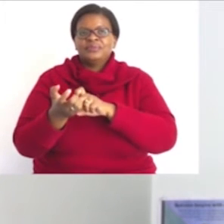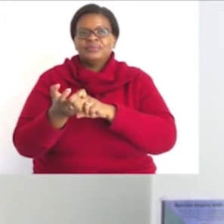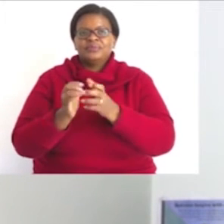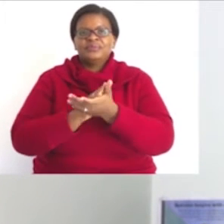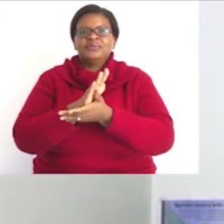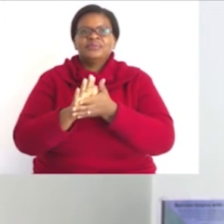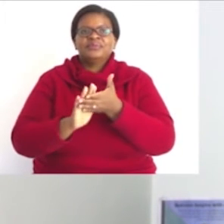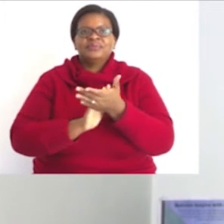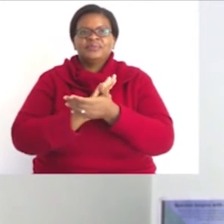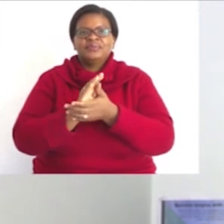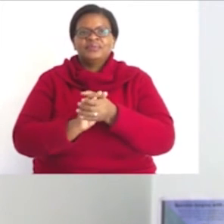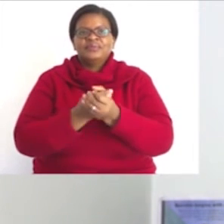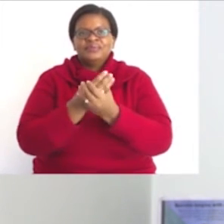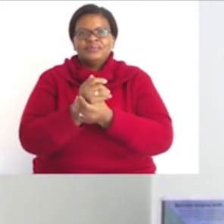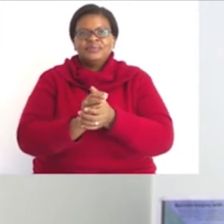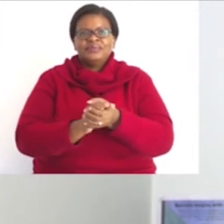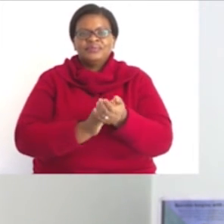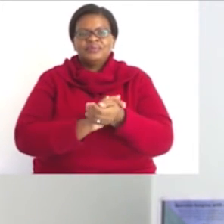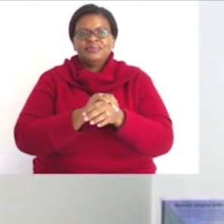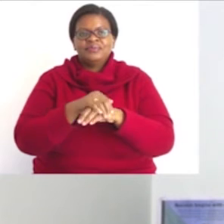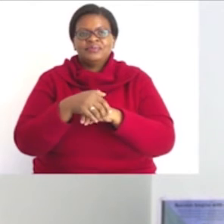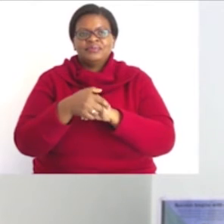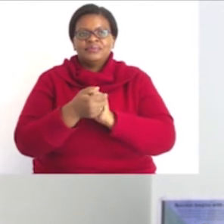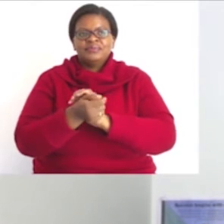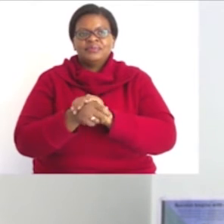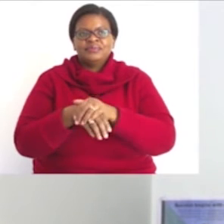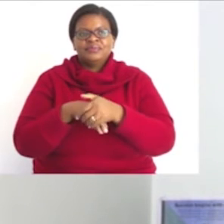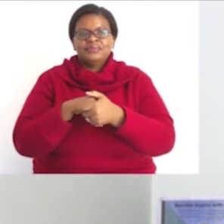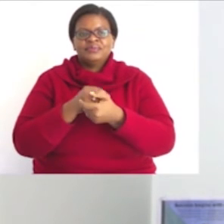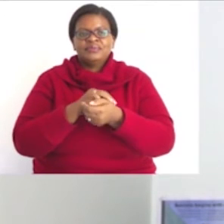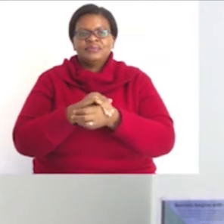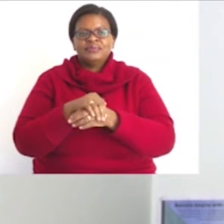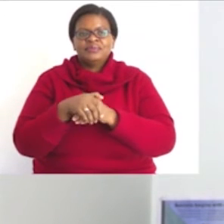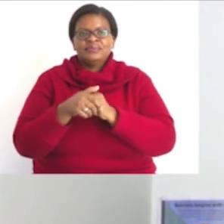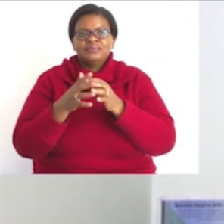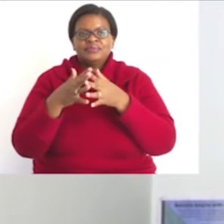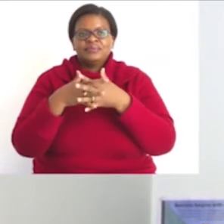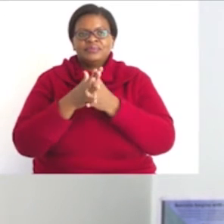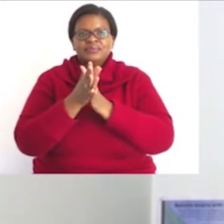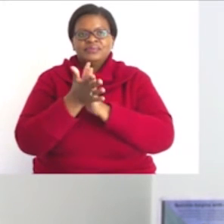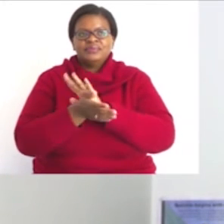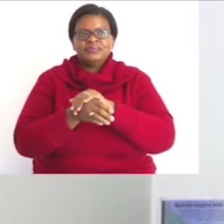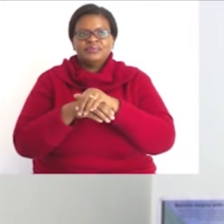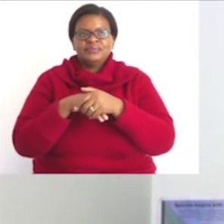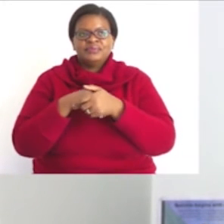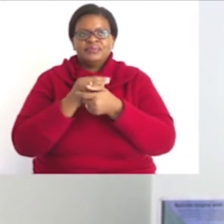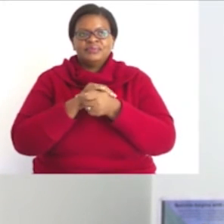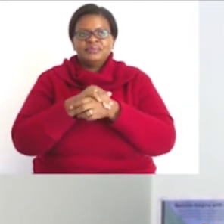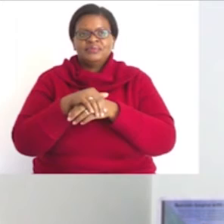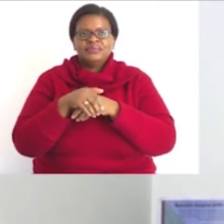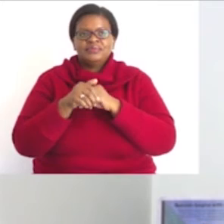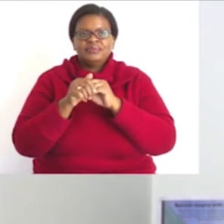hands. We rub neatly into our hands, inside and outside.